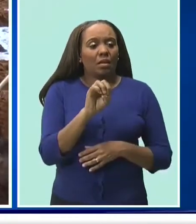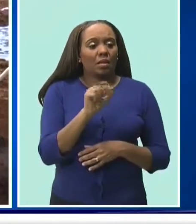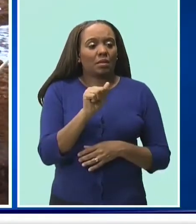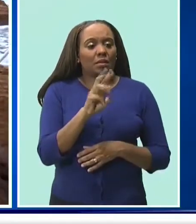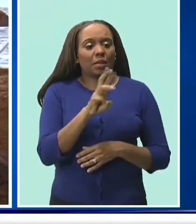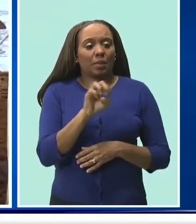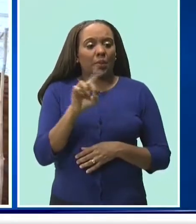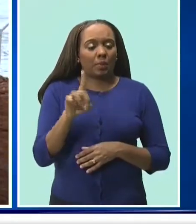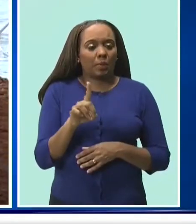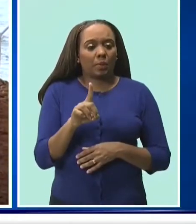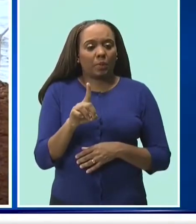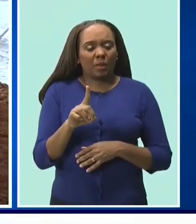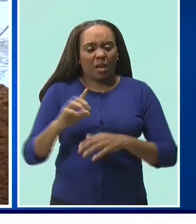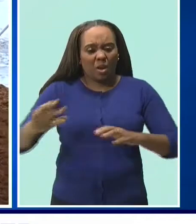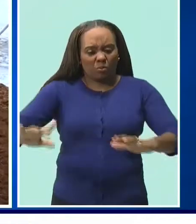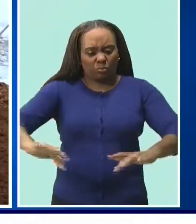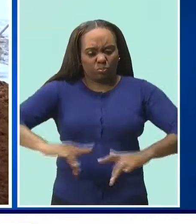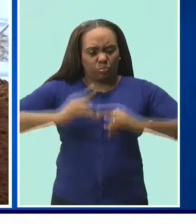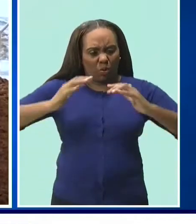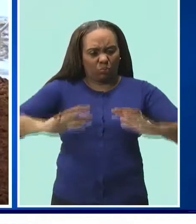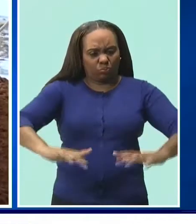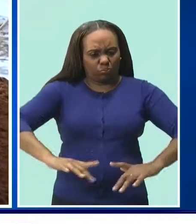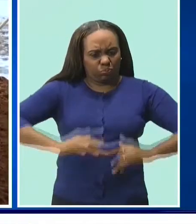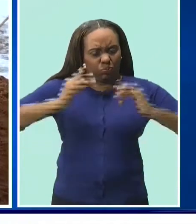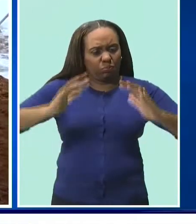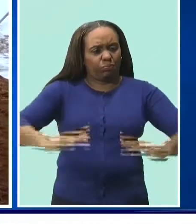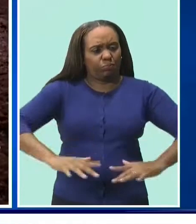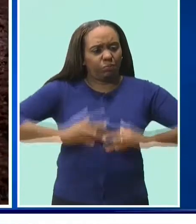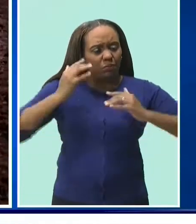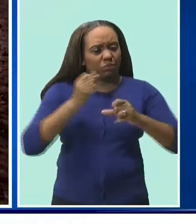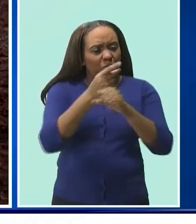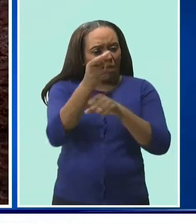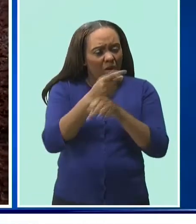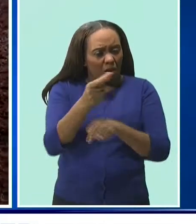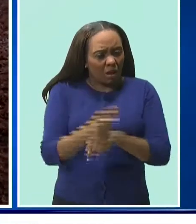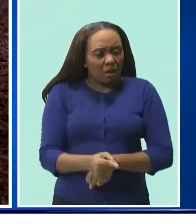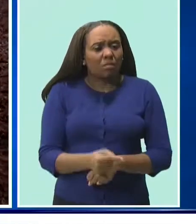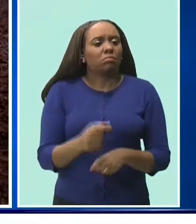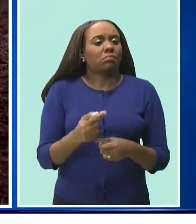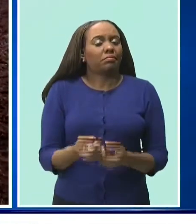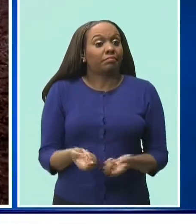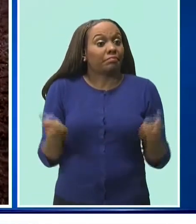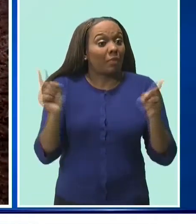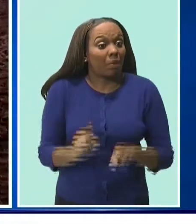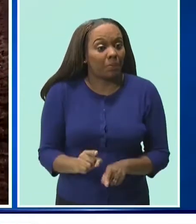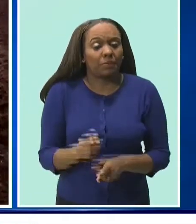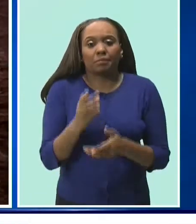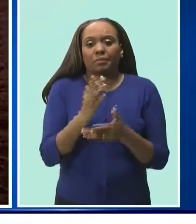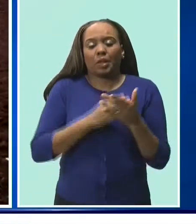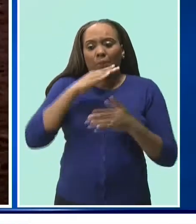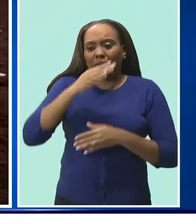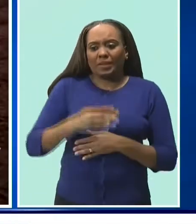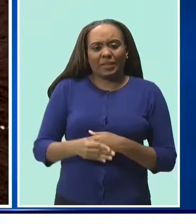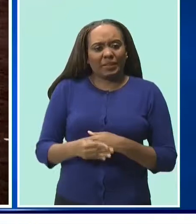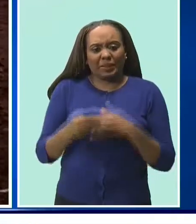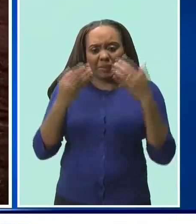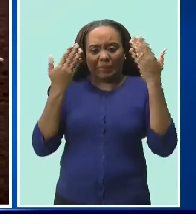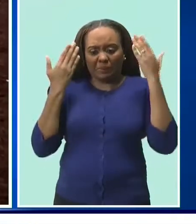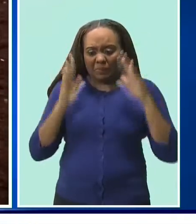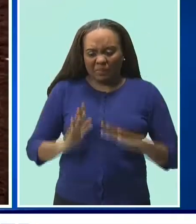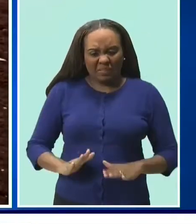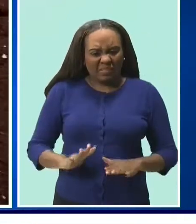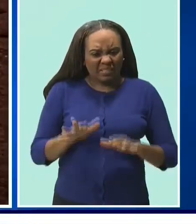washing ashore here in Barbados on an annual basis. When that happened, several beaches were unrecognizable, deserted,